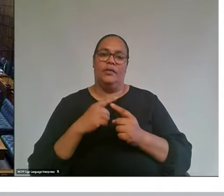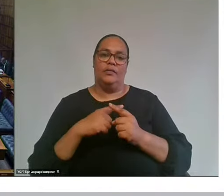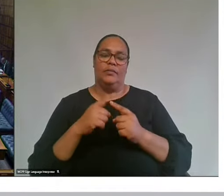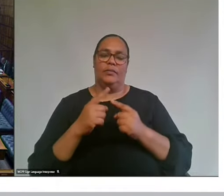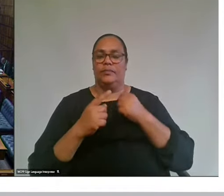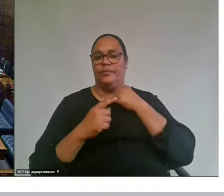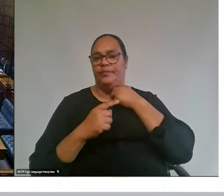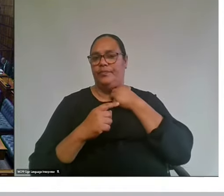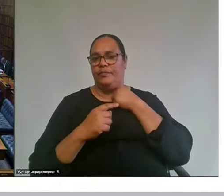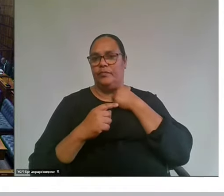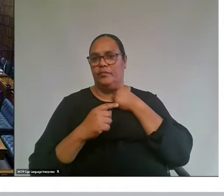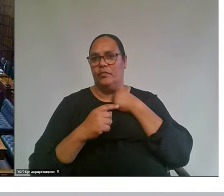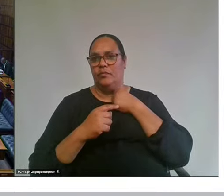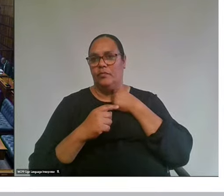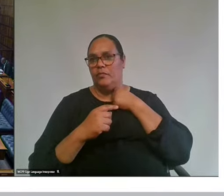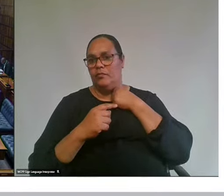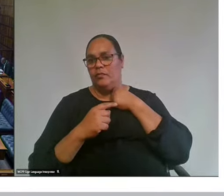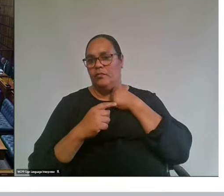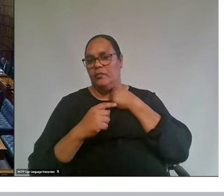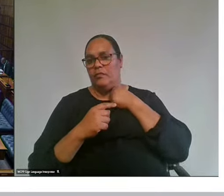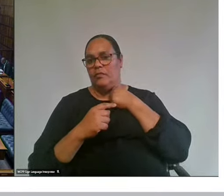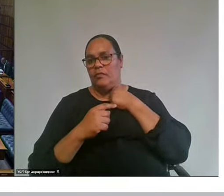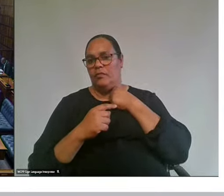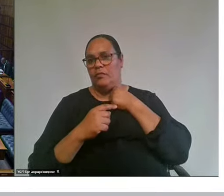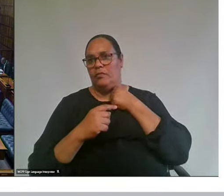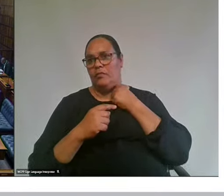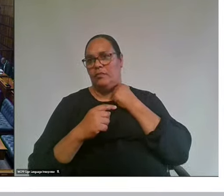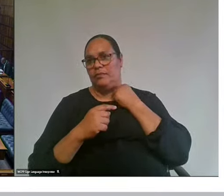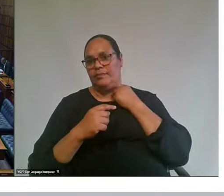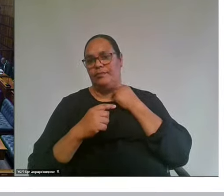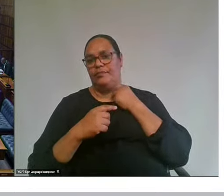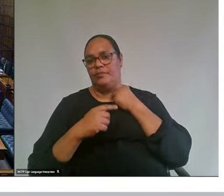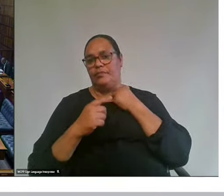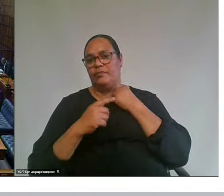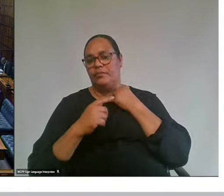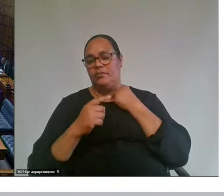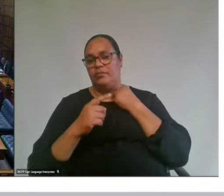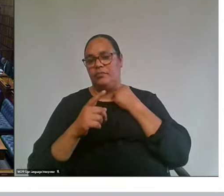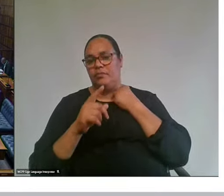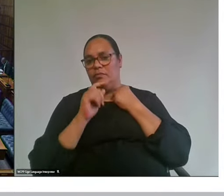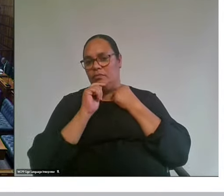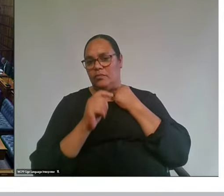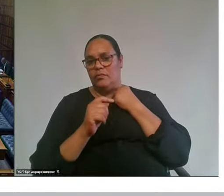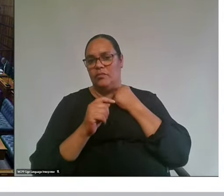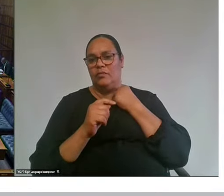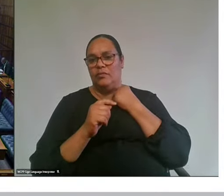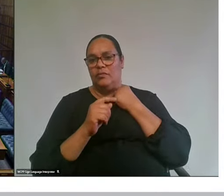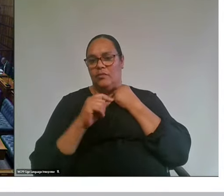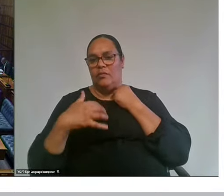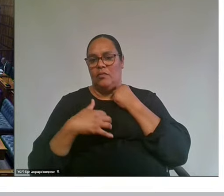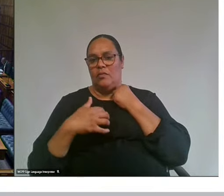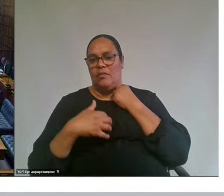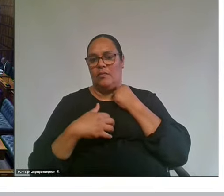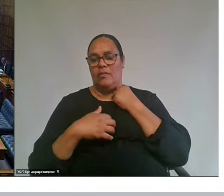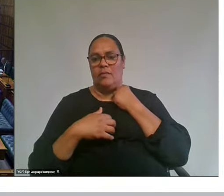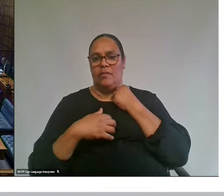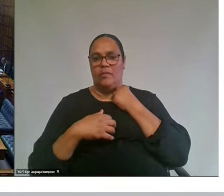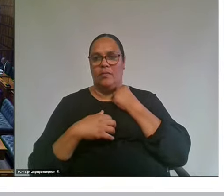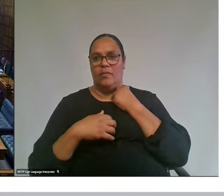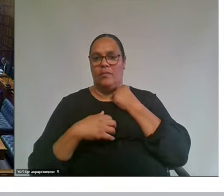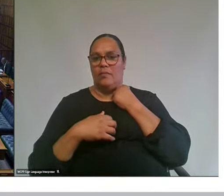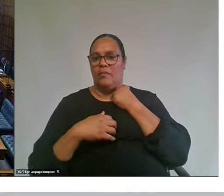outcry um and I think it's it it it it borders